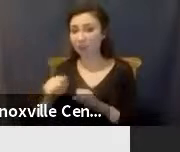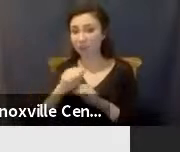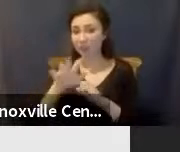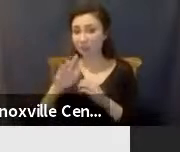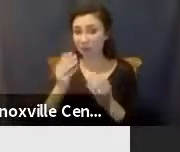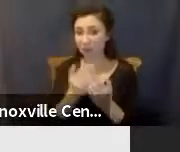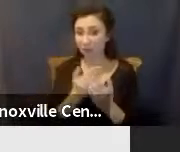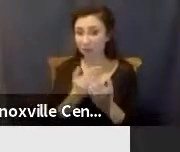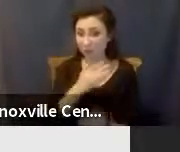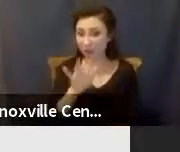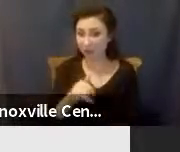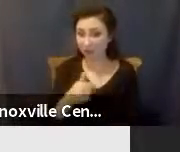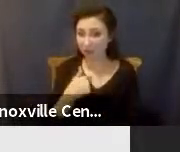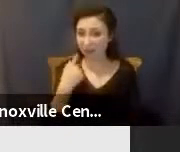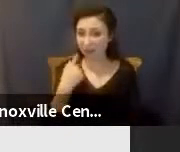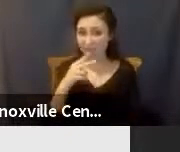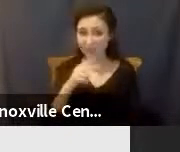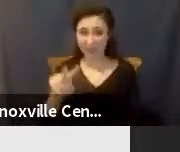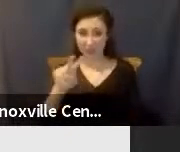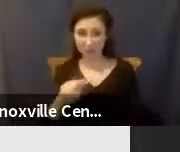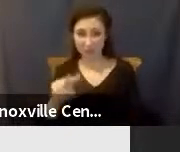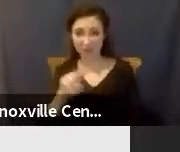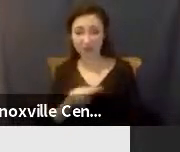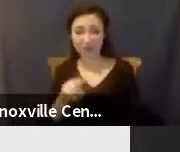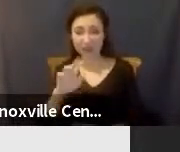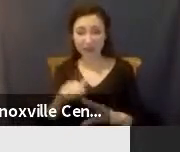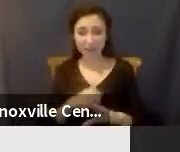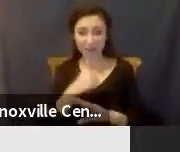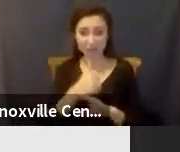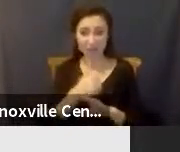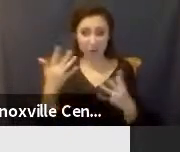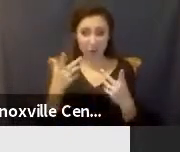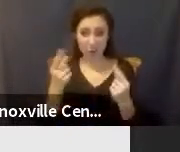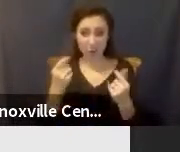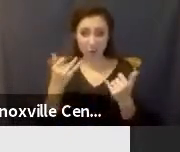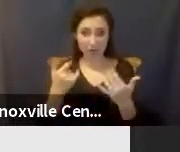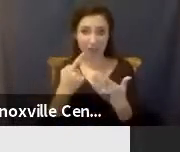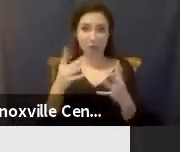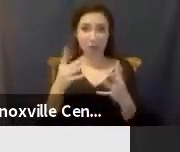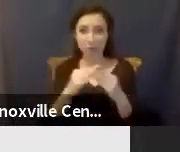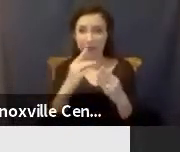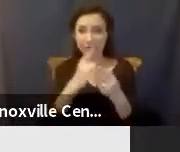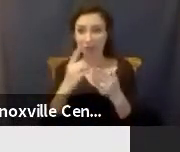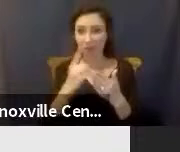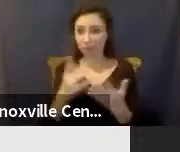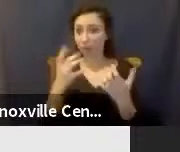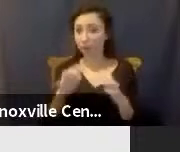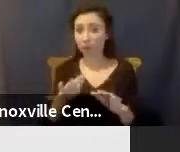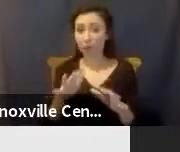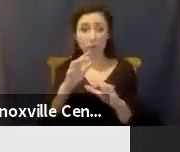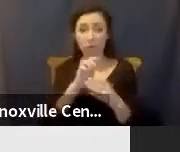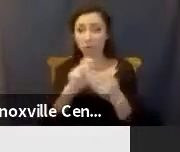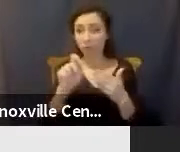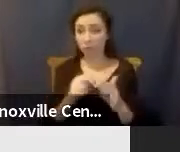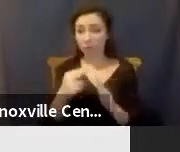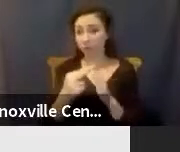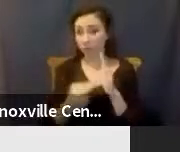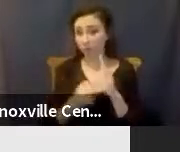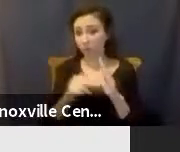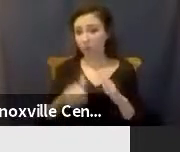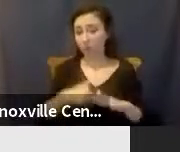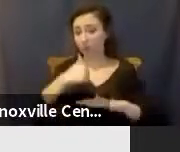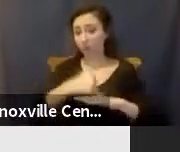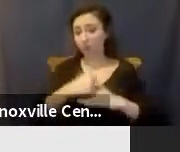I mean, this looks like it's based on what we're doing now. And again, we don't want to write rules based on what we're doing now, because this is not going